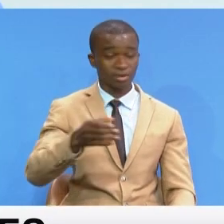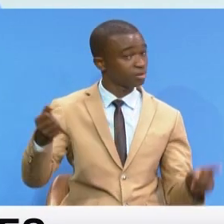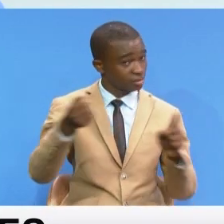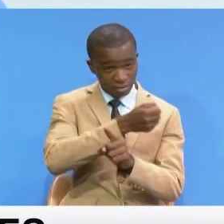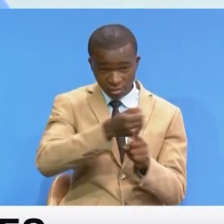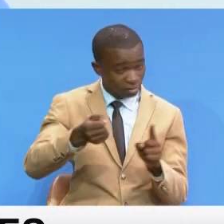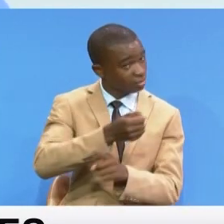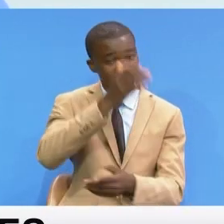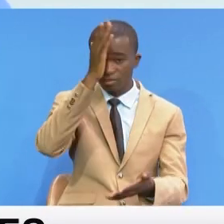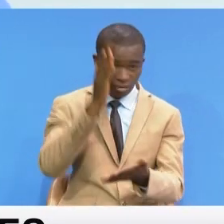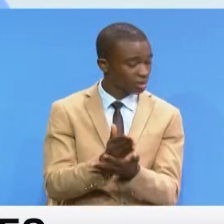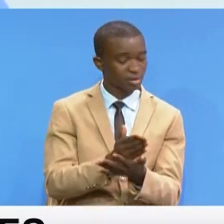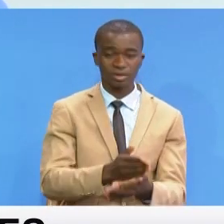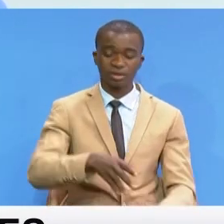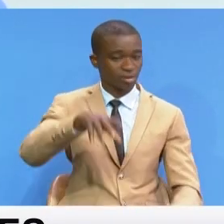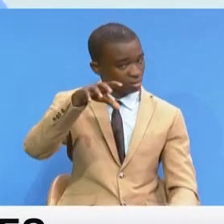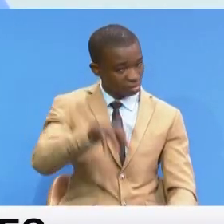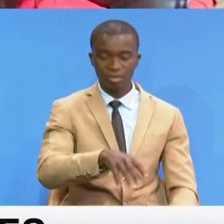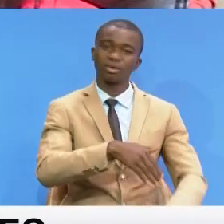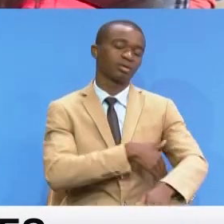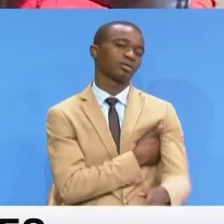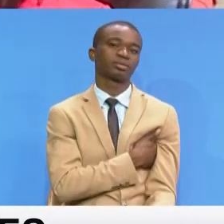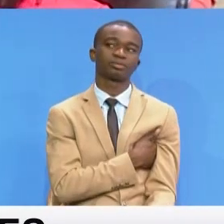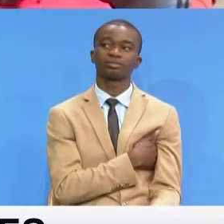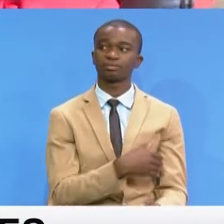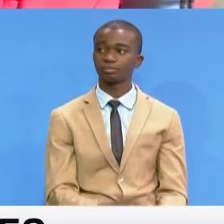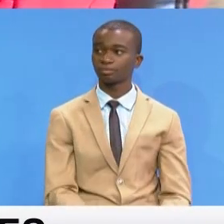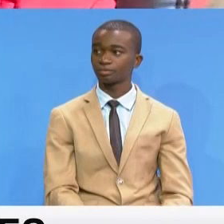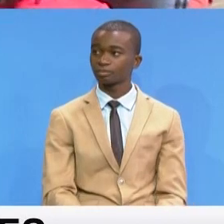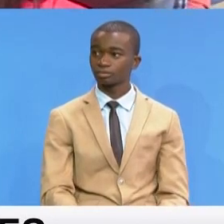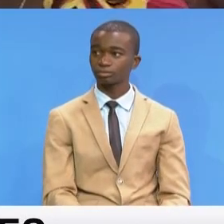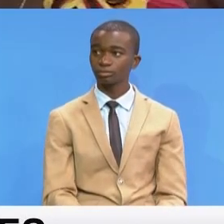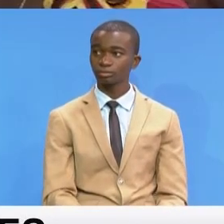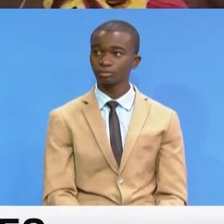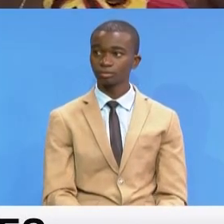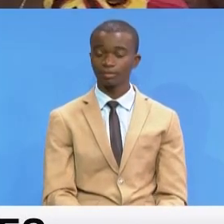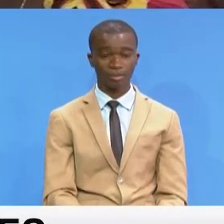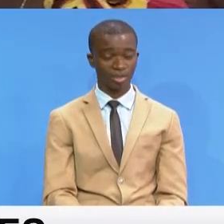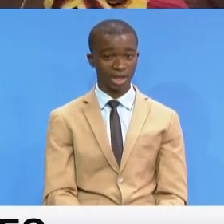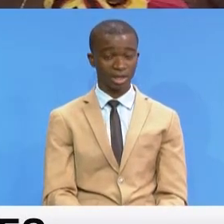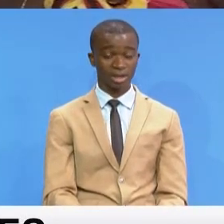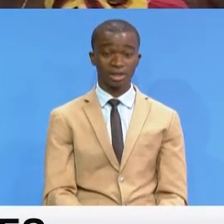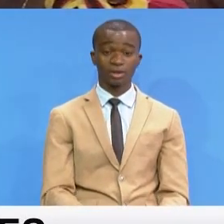champion for ending child marriages. Girls who return to school after getting pregnant